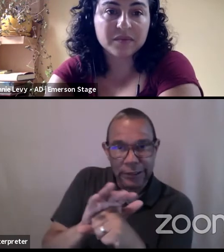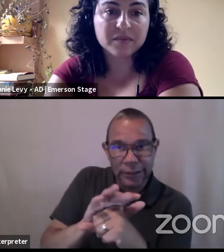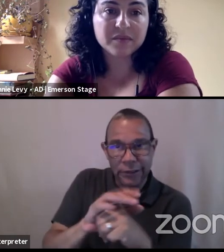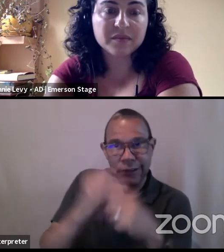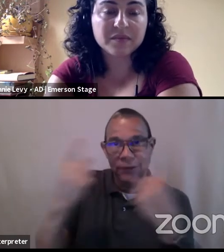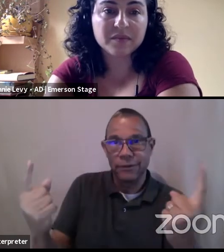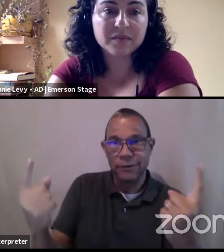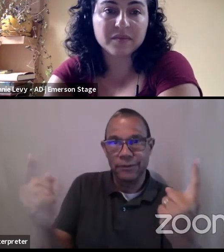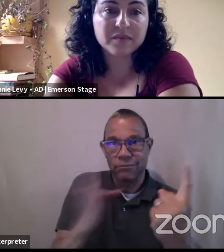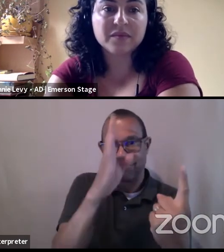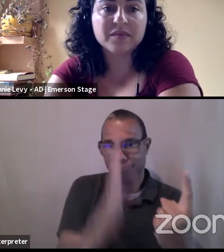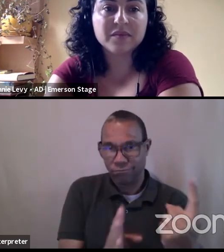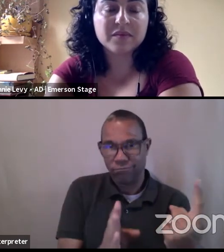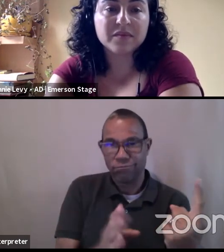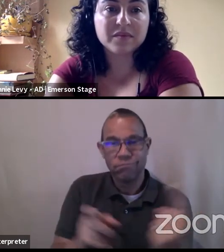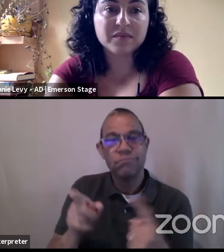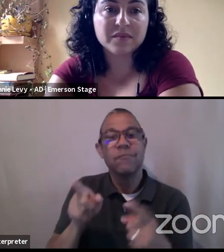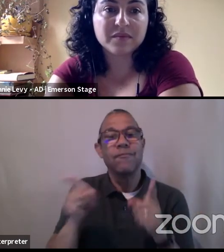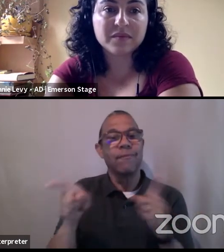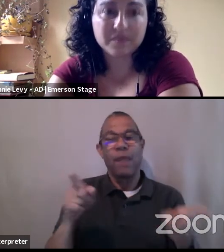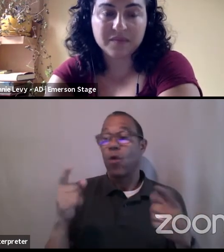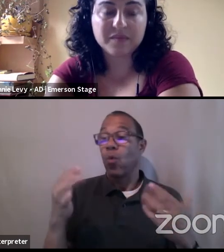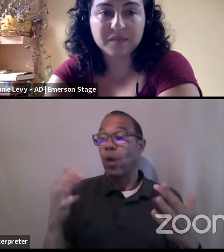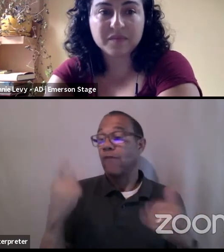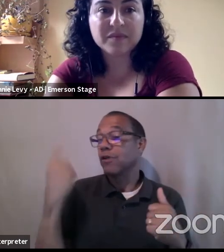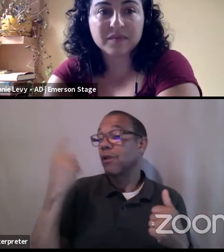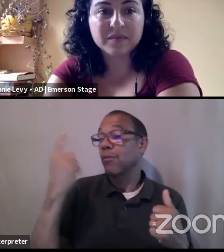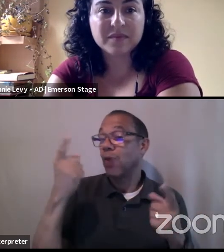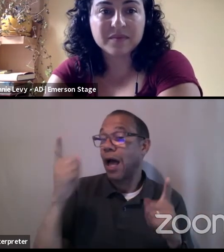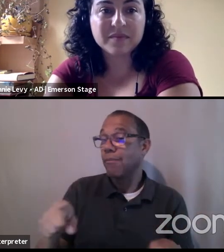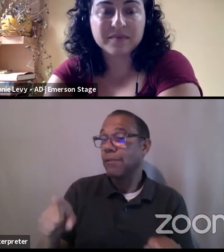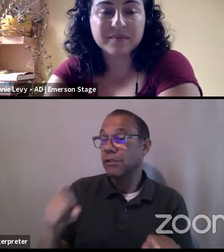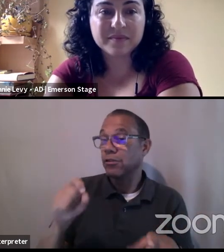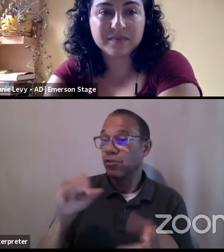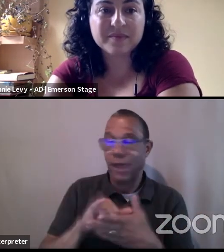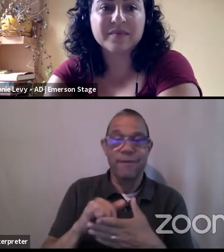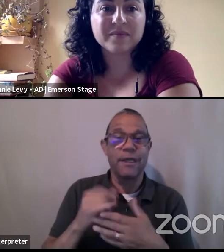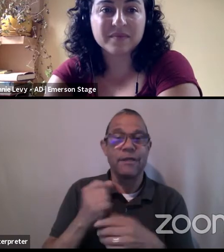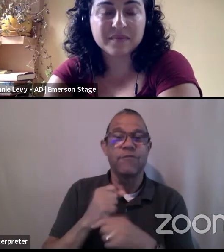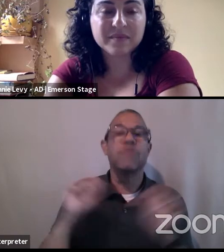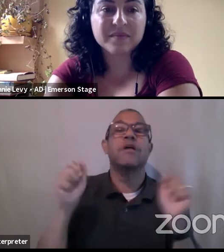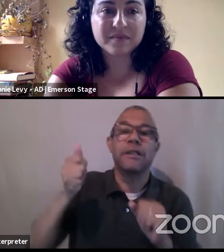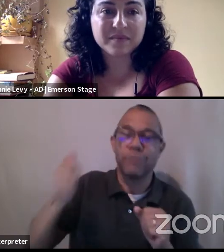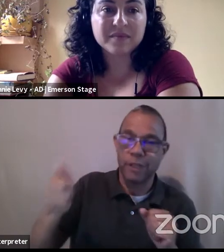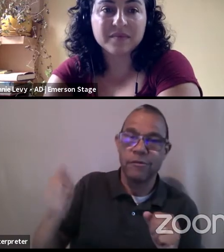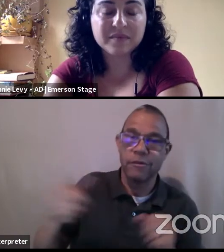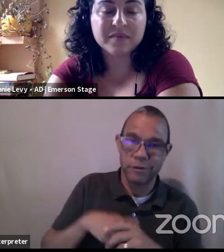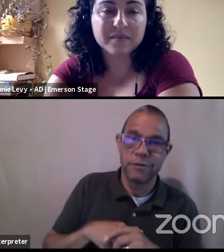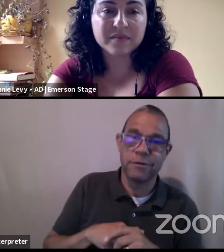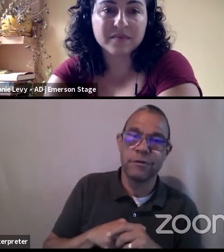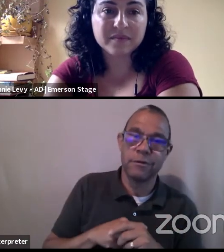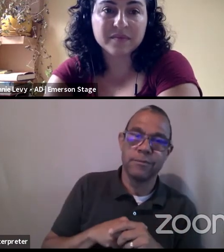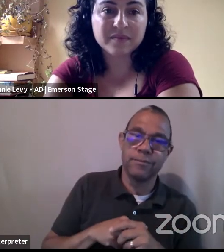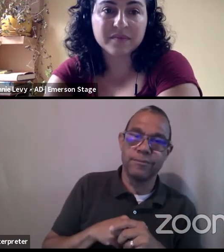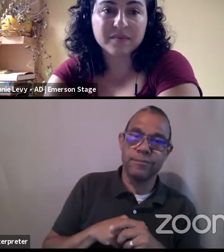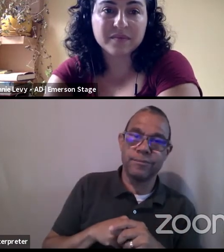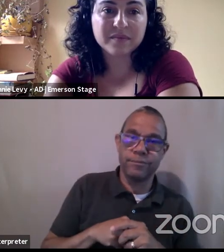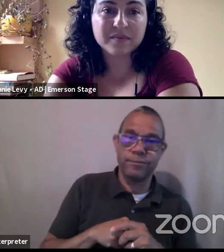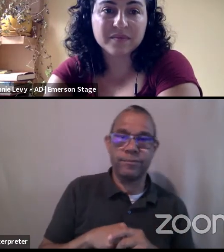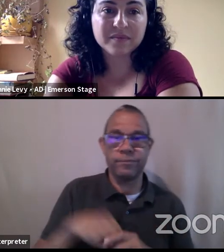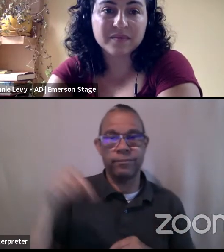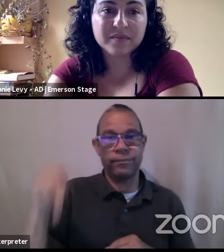they are waiting for something to happen so that they can free themselves. Uh, some, this something might be